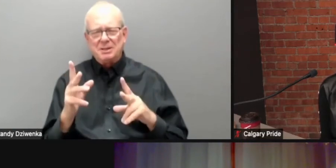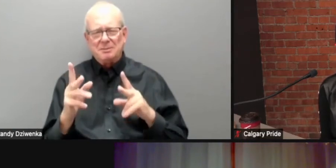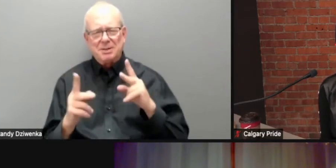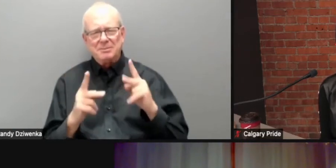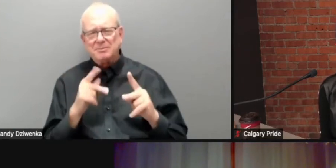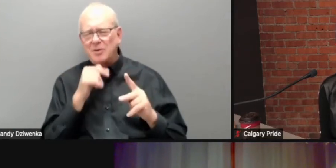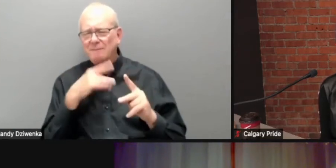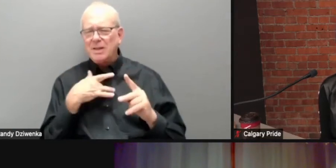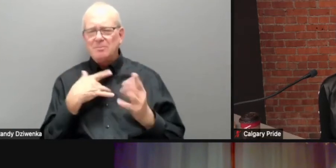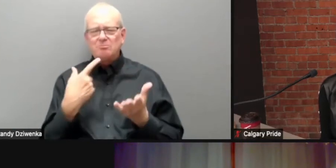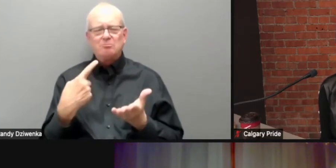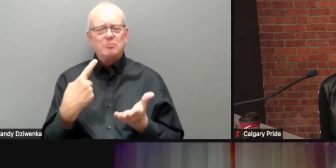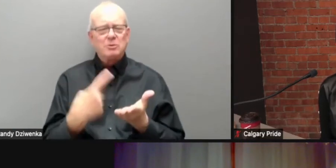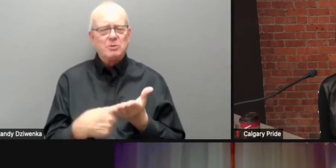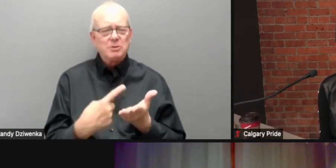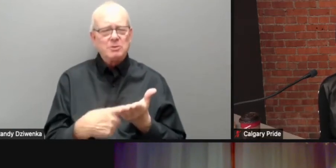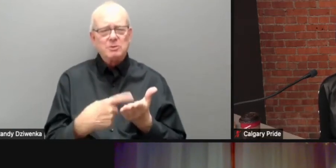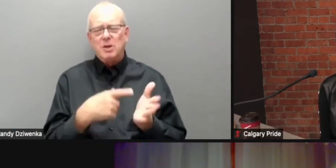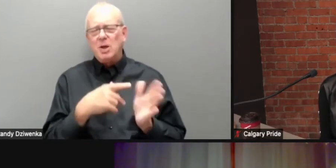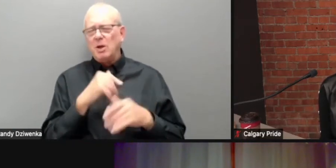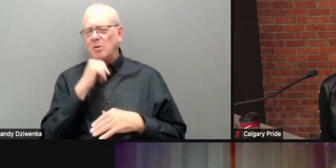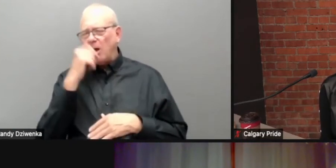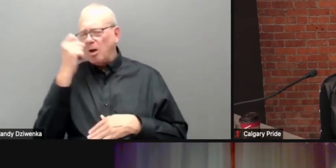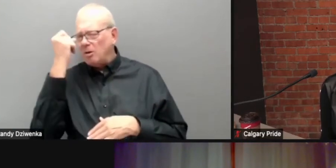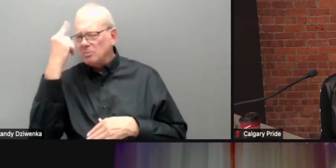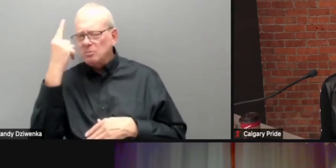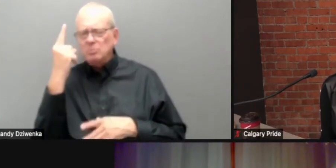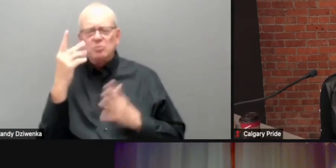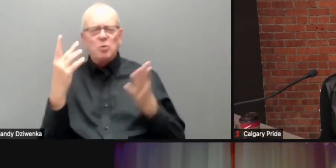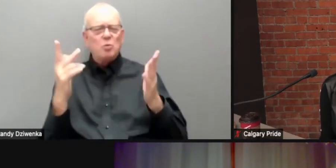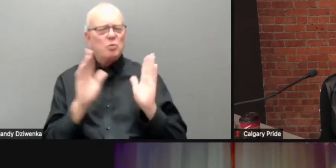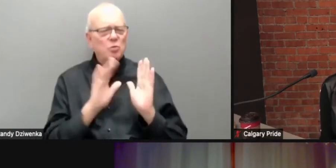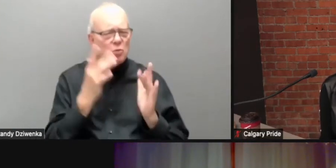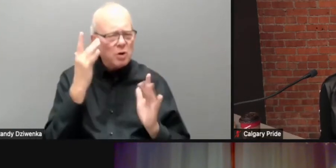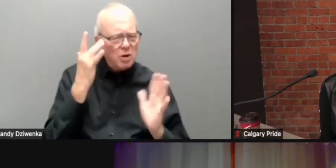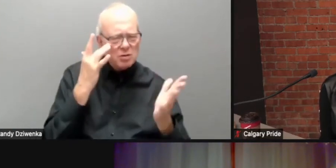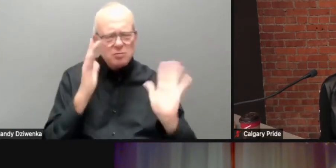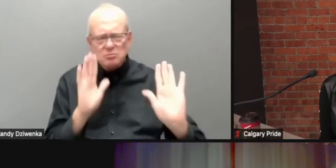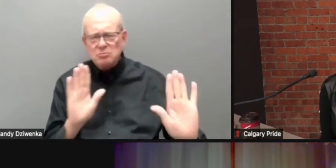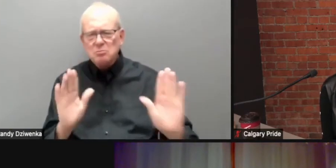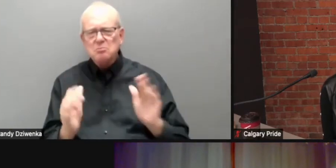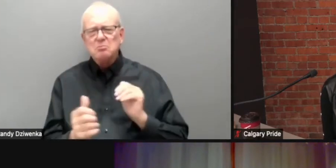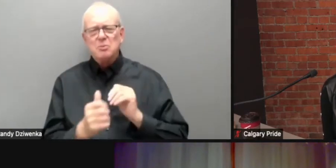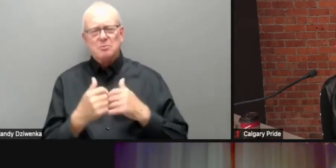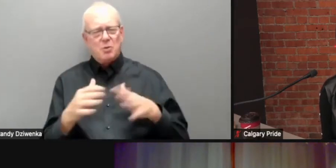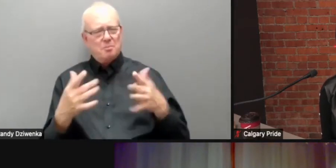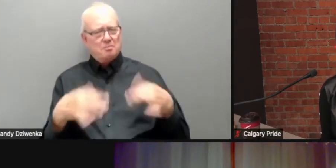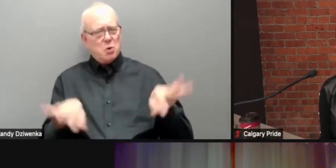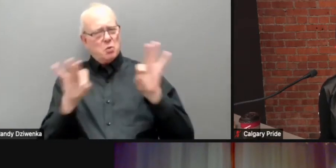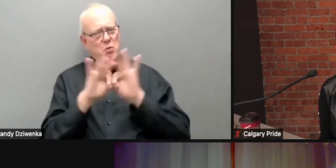role and the critical role that parents play as bridge builders on this journey.